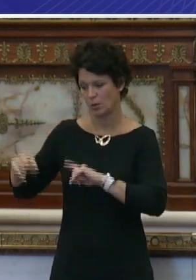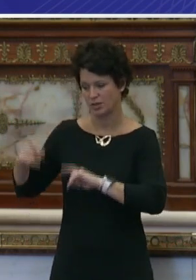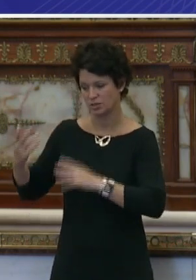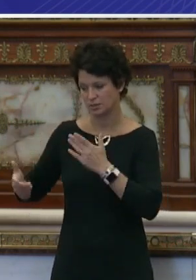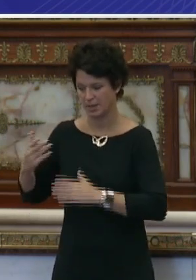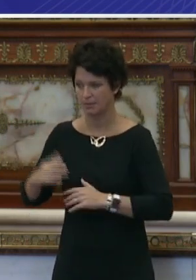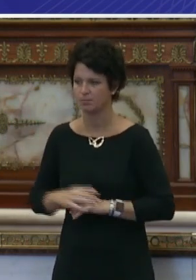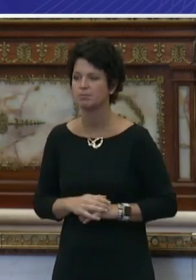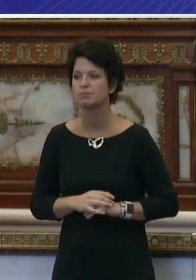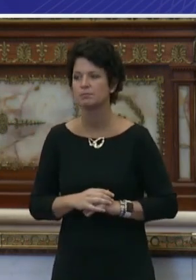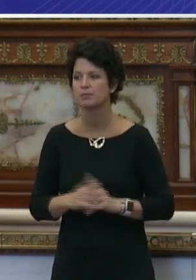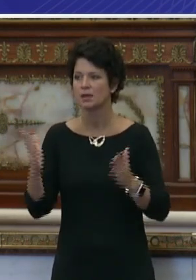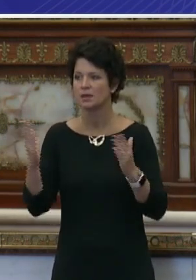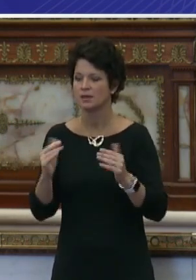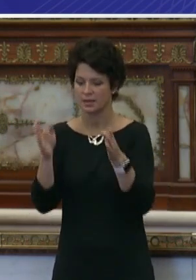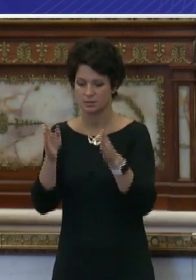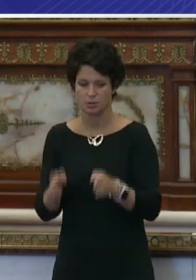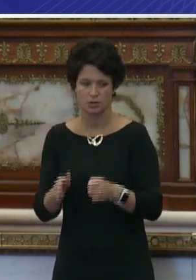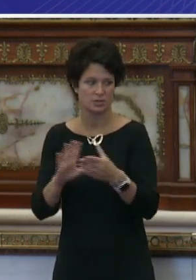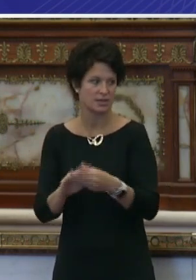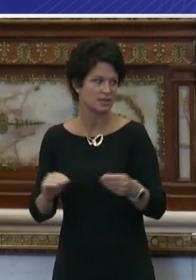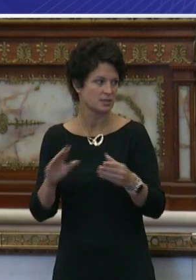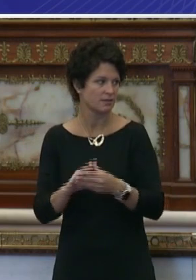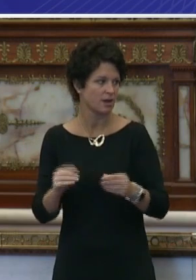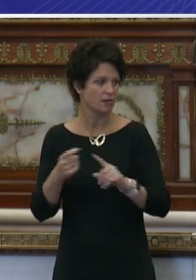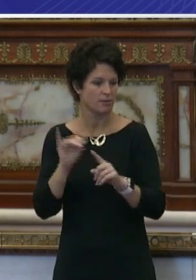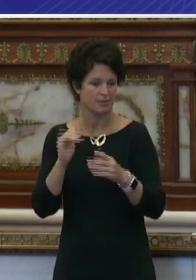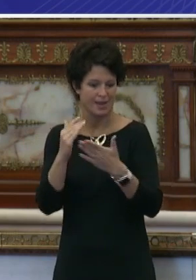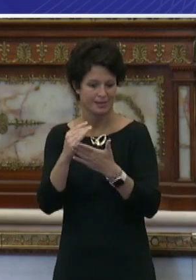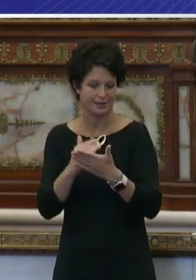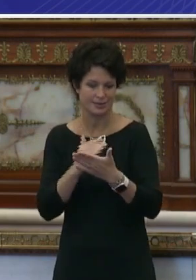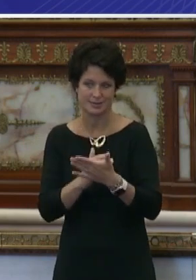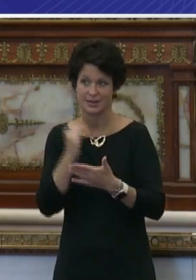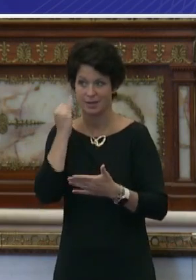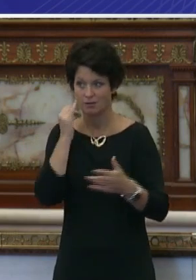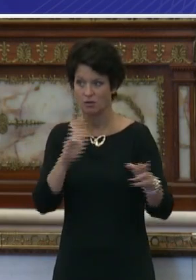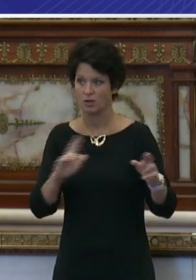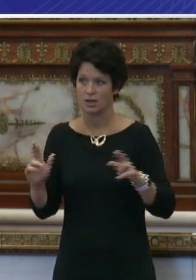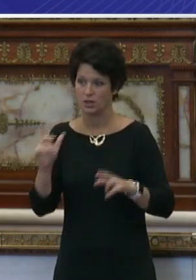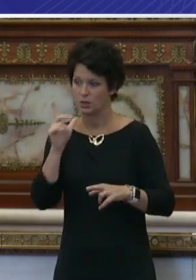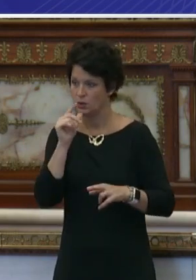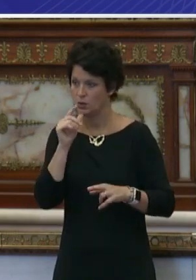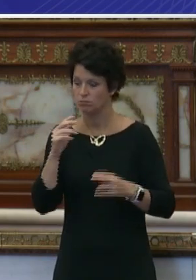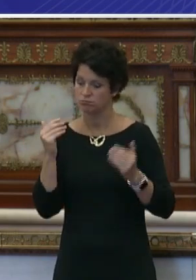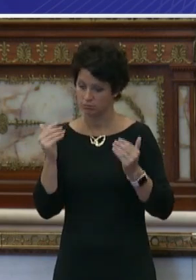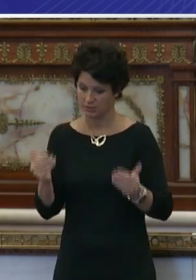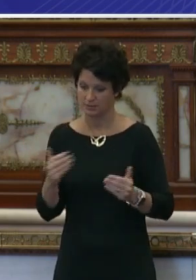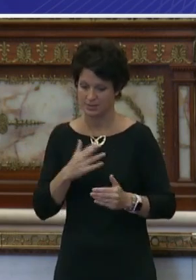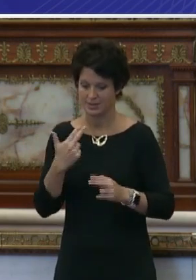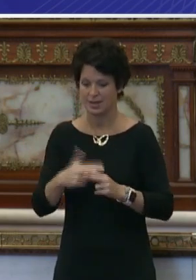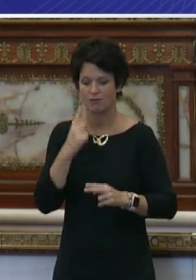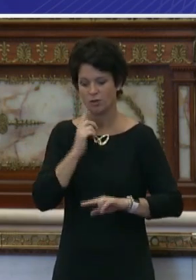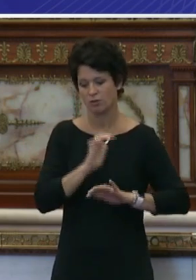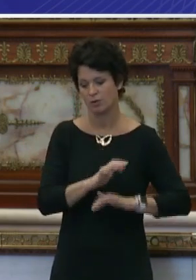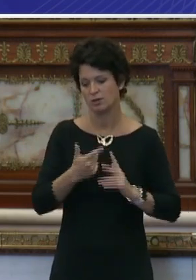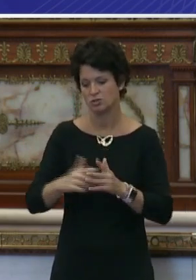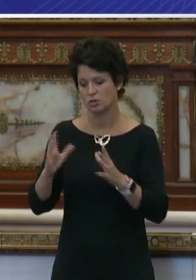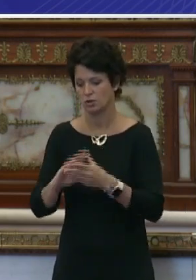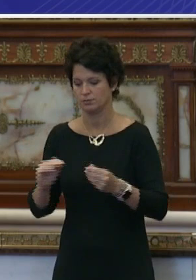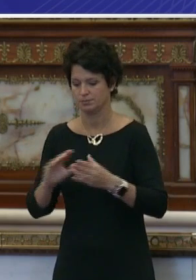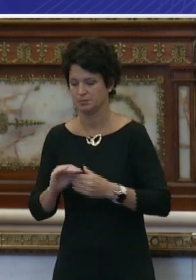questions. The next person to testify from that list, if you are ready and teed up, please state your name for the record and begin.